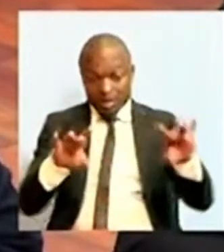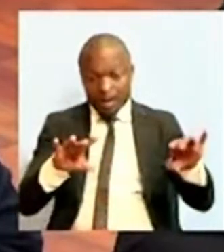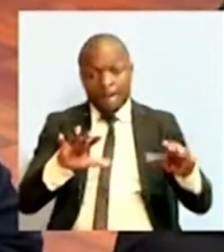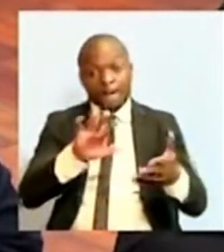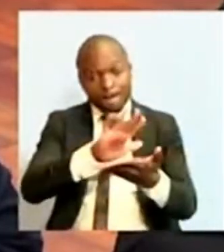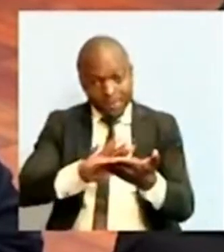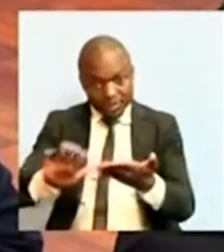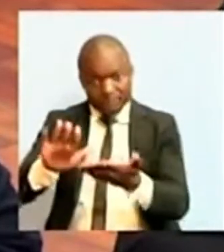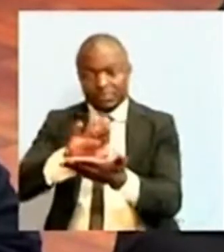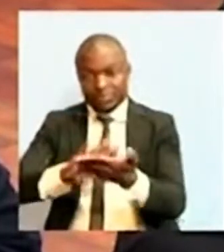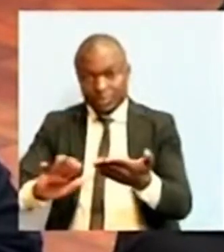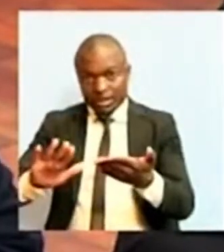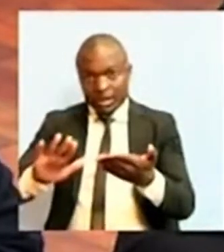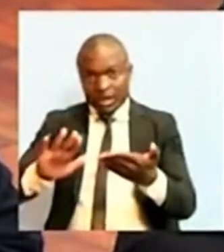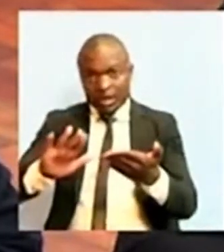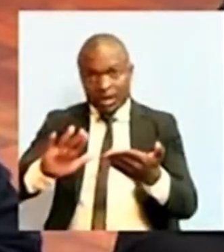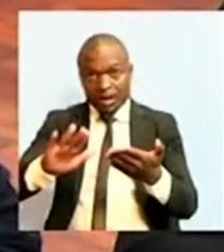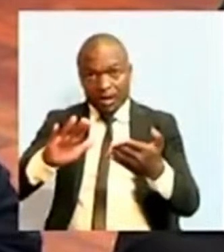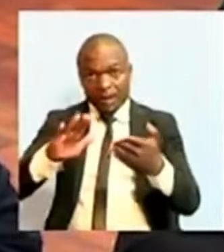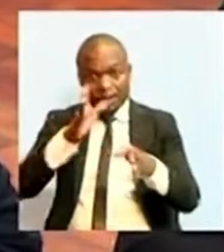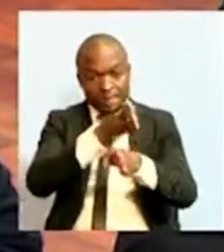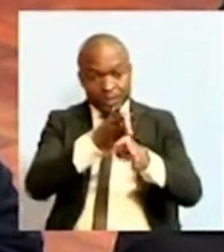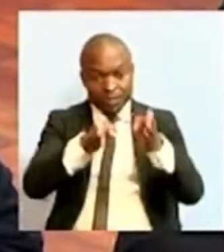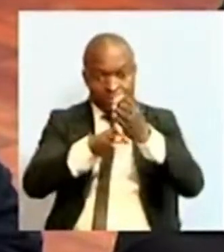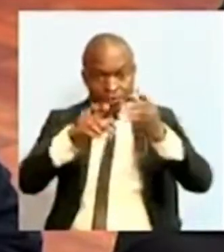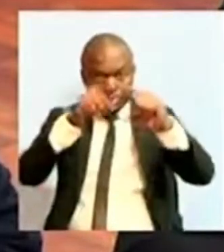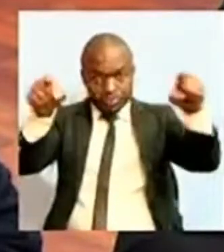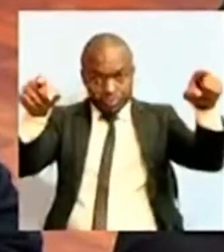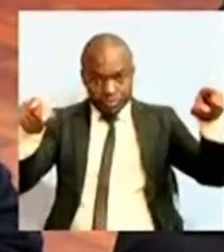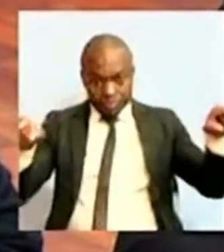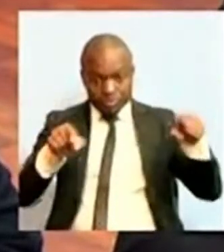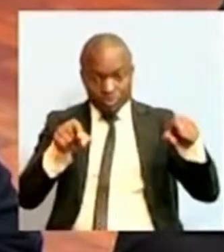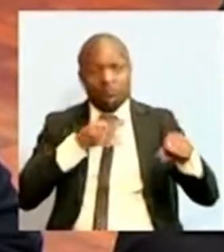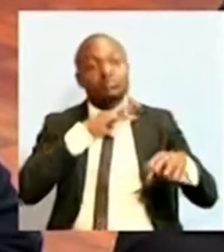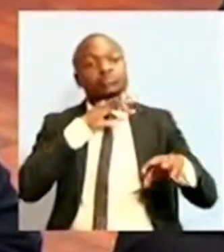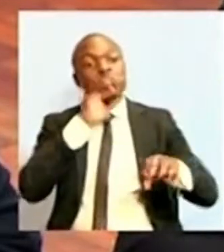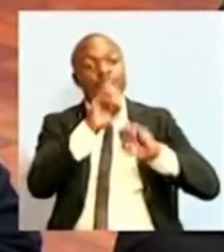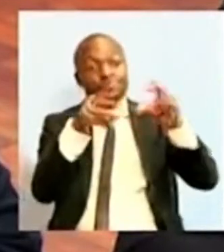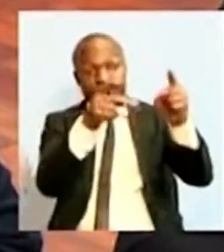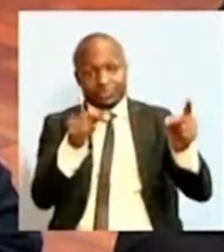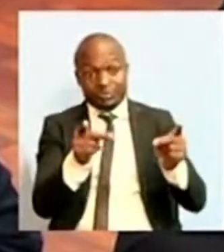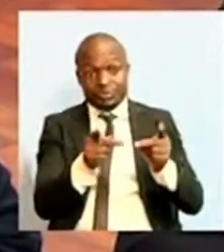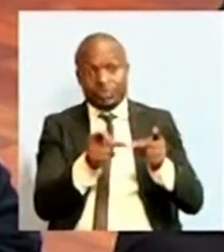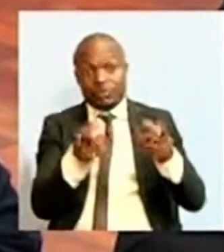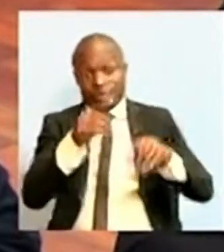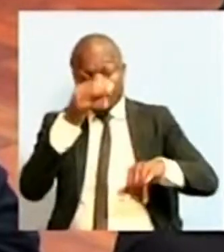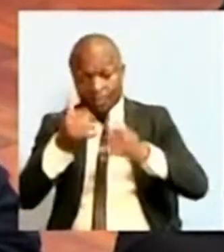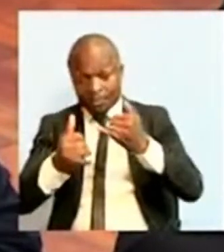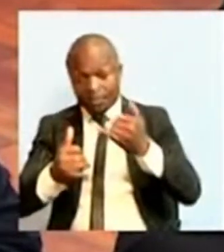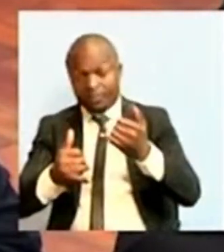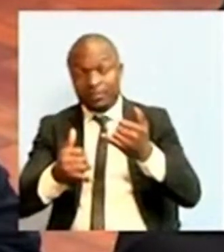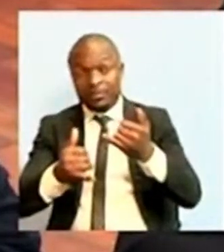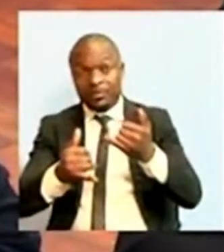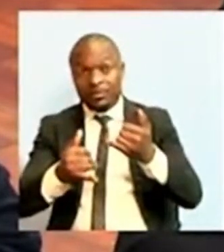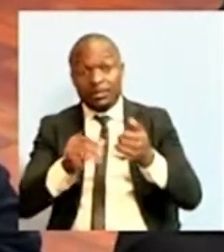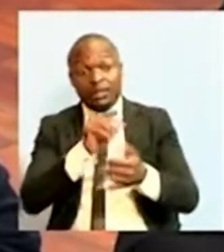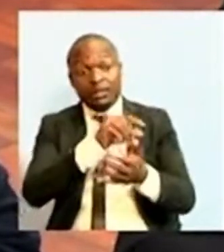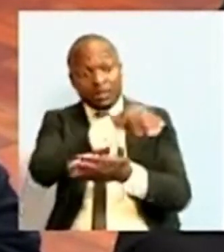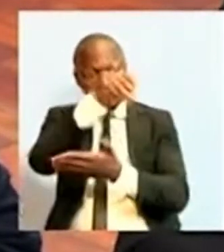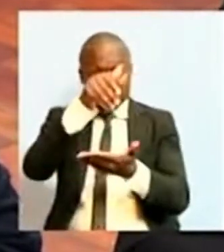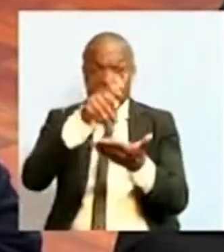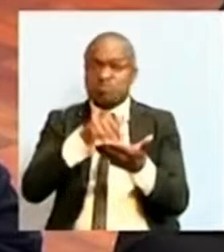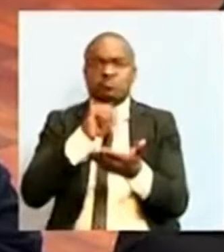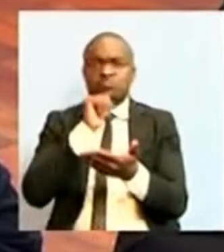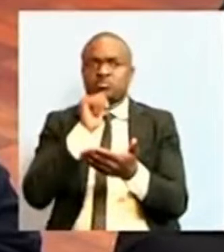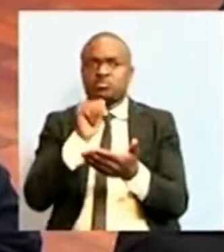and boundary fencing at the allocated site. Once completed, the center will not only resolve the